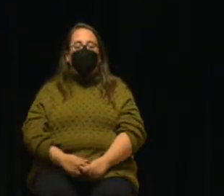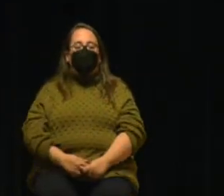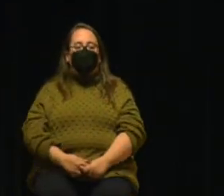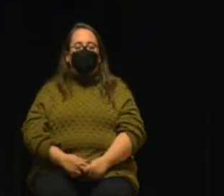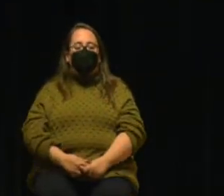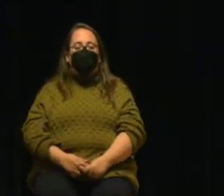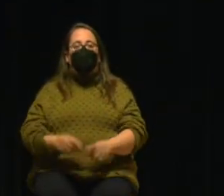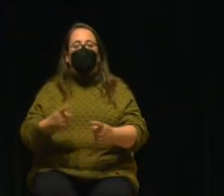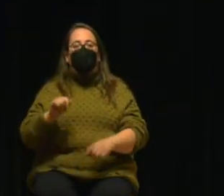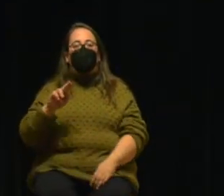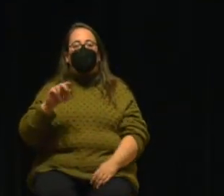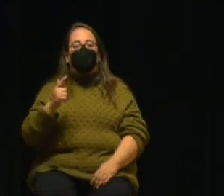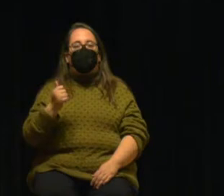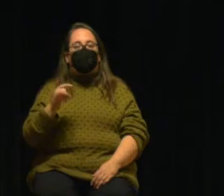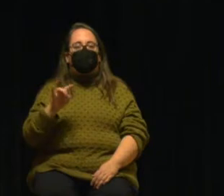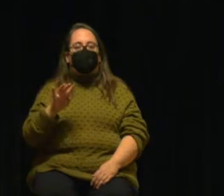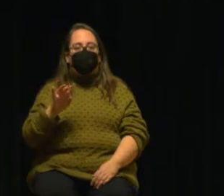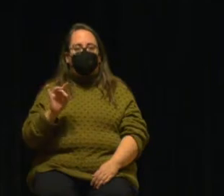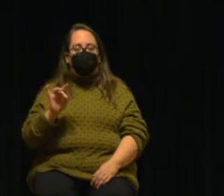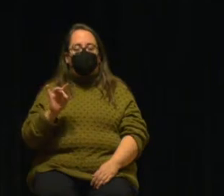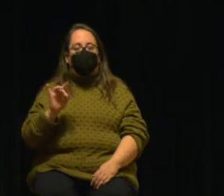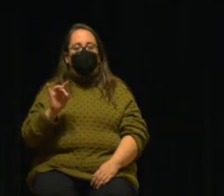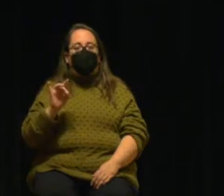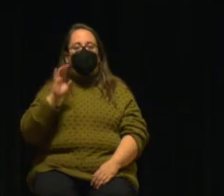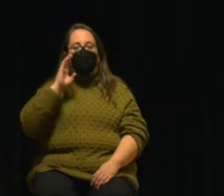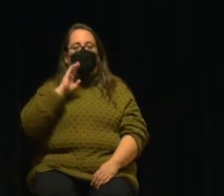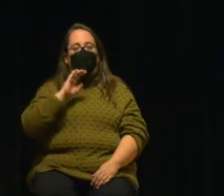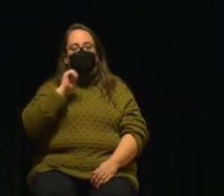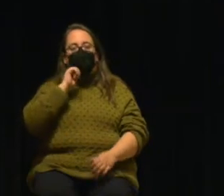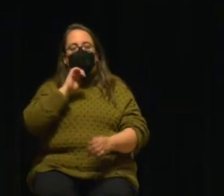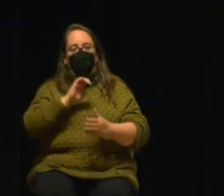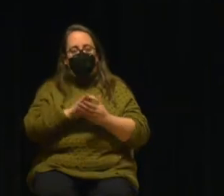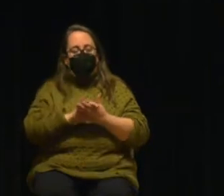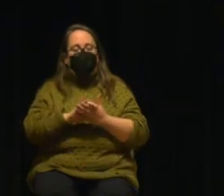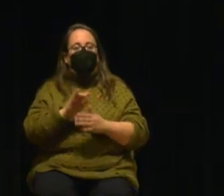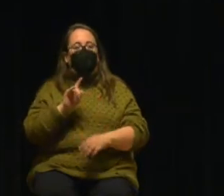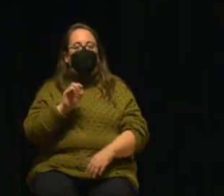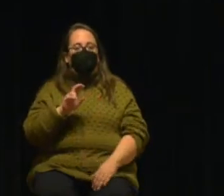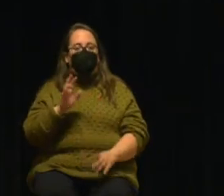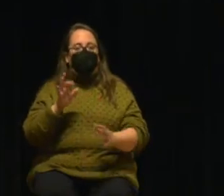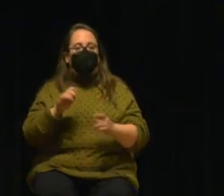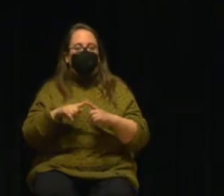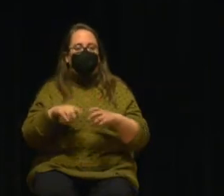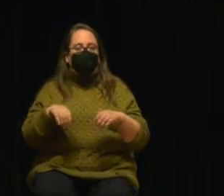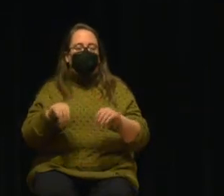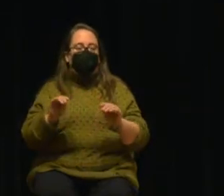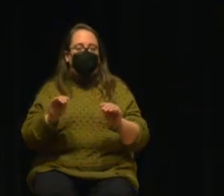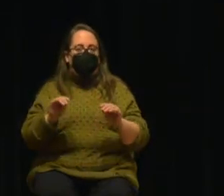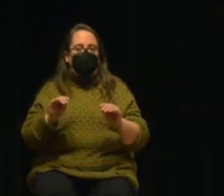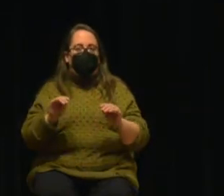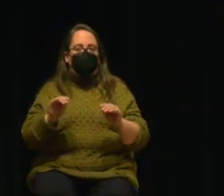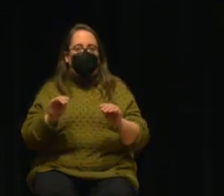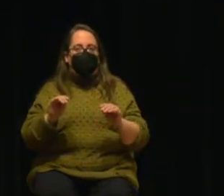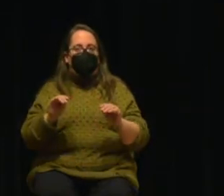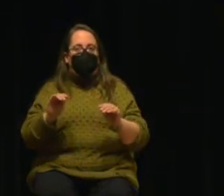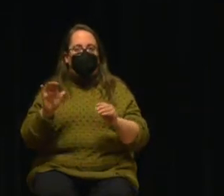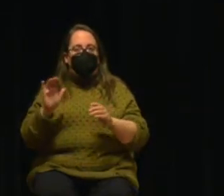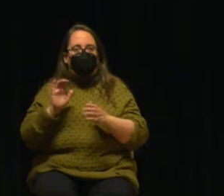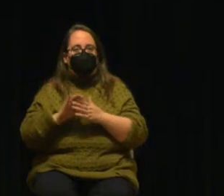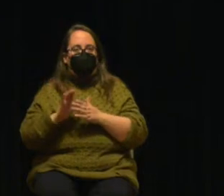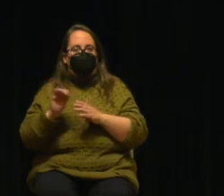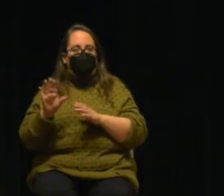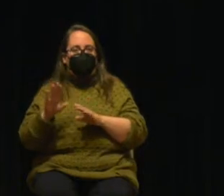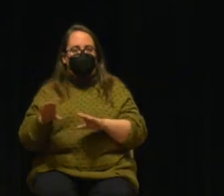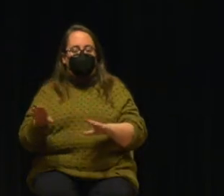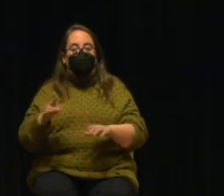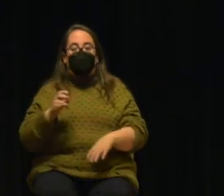In August 1848, Brown's wife's master decided to sell her and their children.